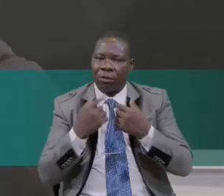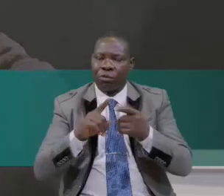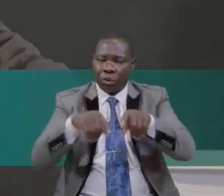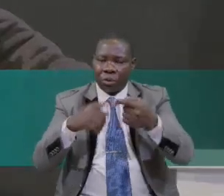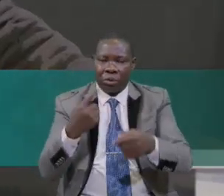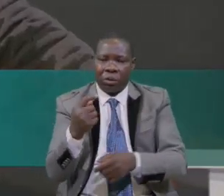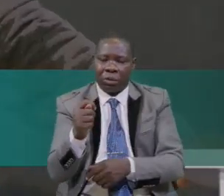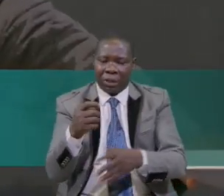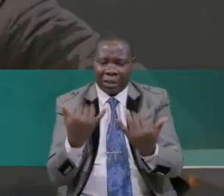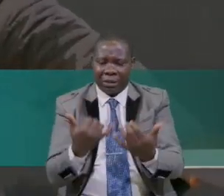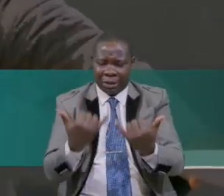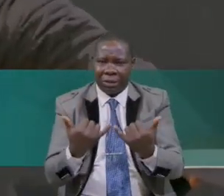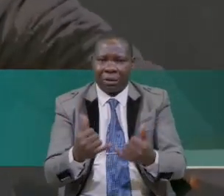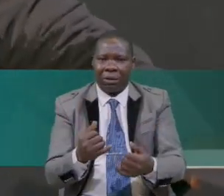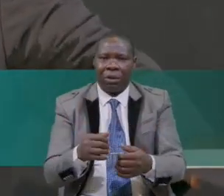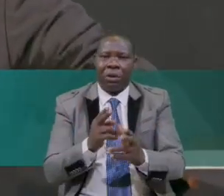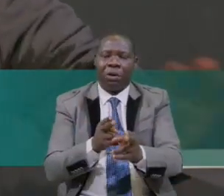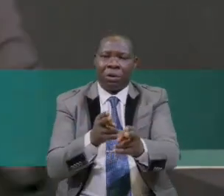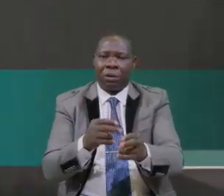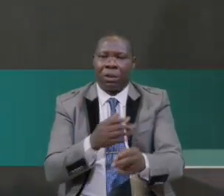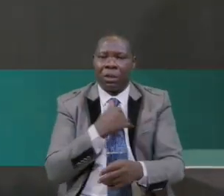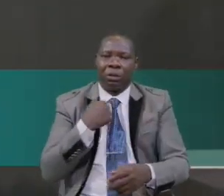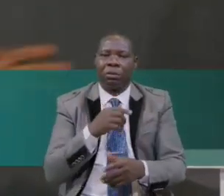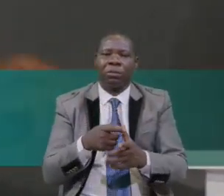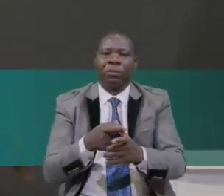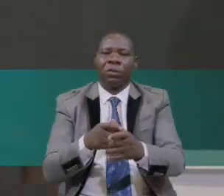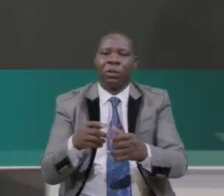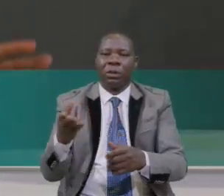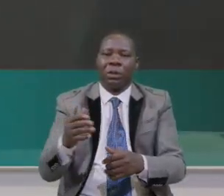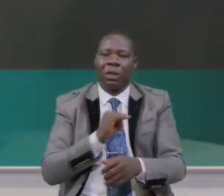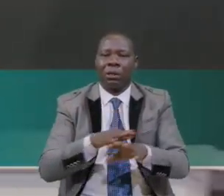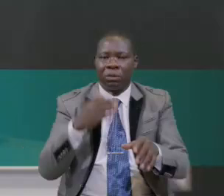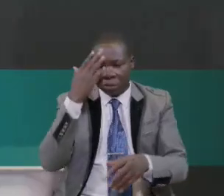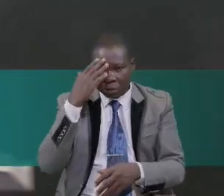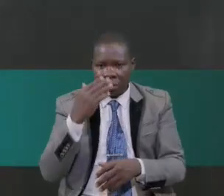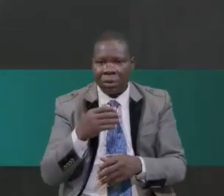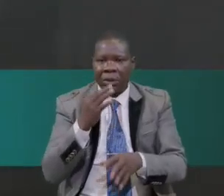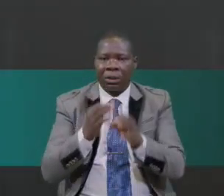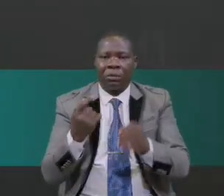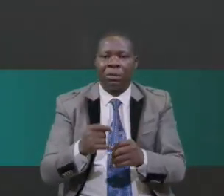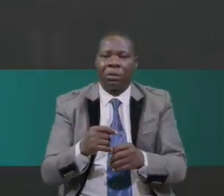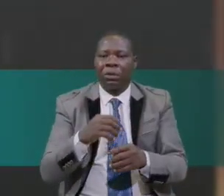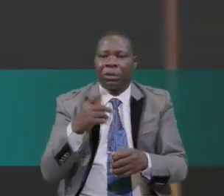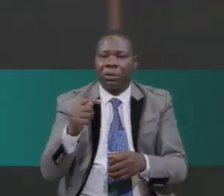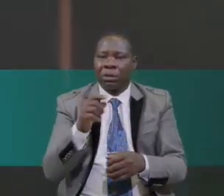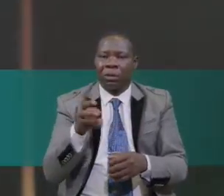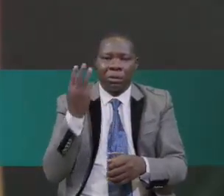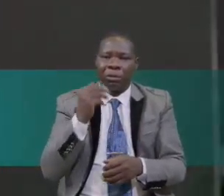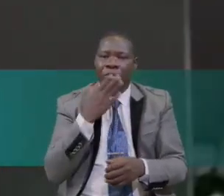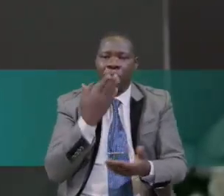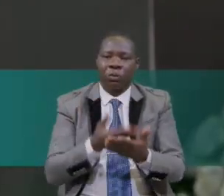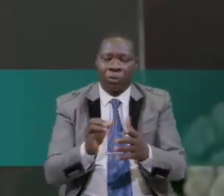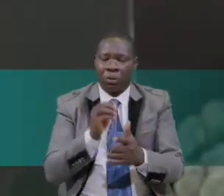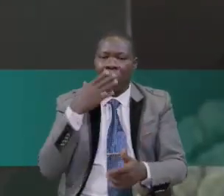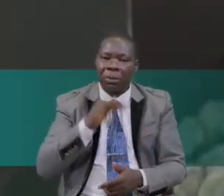we ran there. And I didn't even know whether the, you know, restroom was good or not. I wasn't looking for, you know,